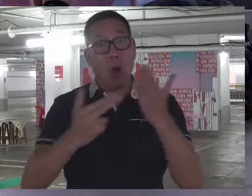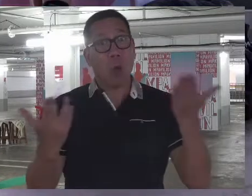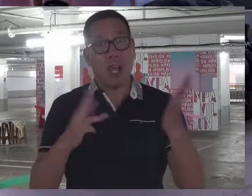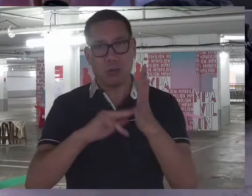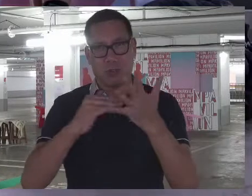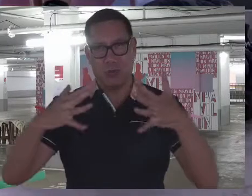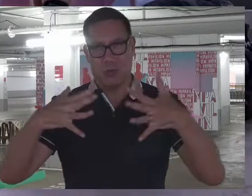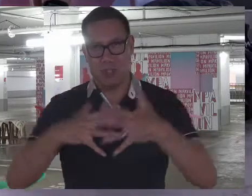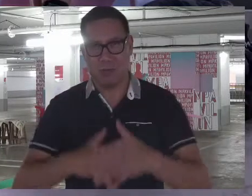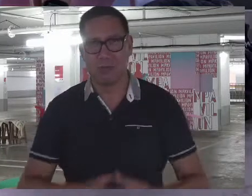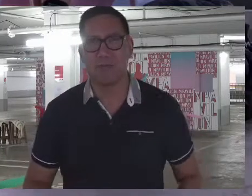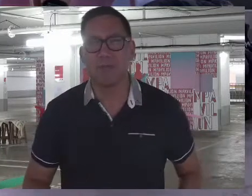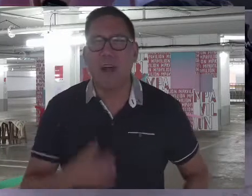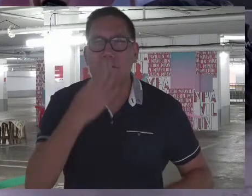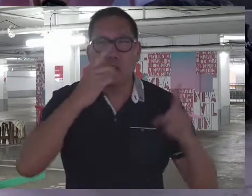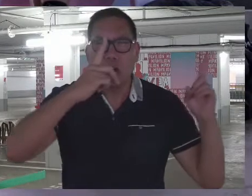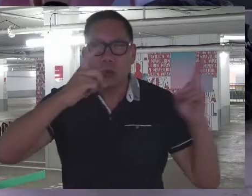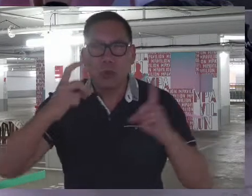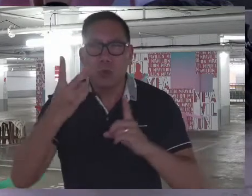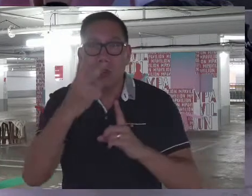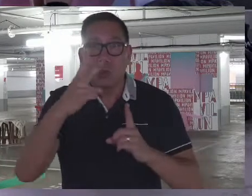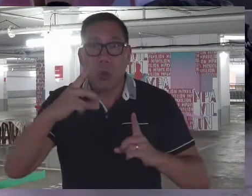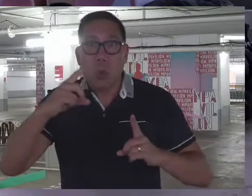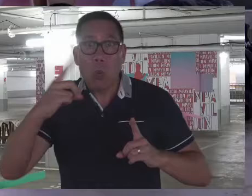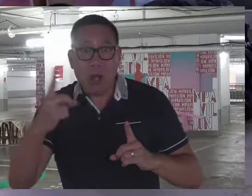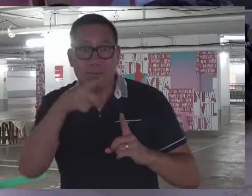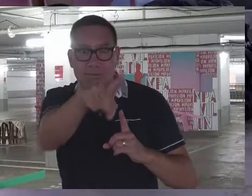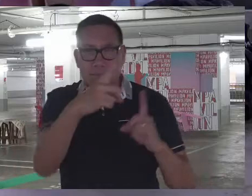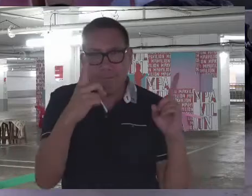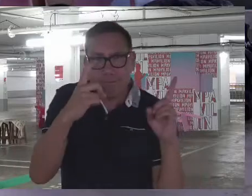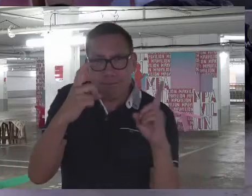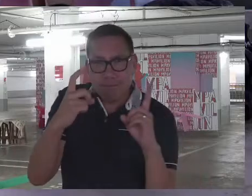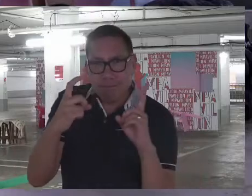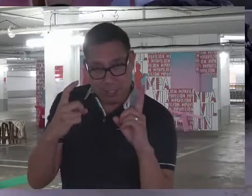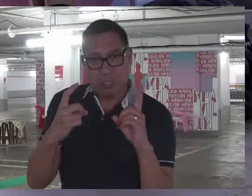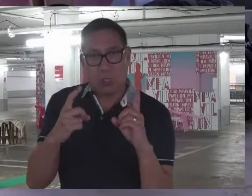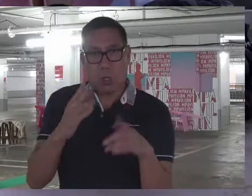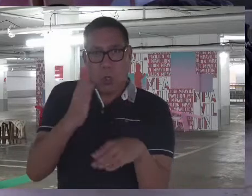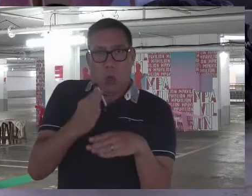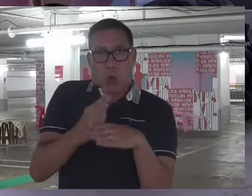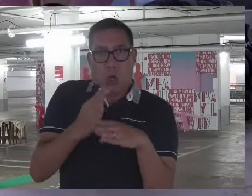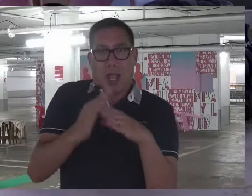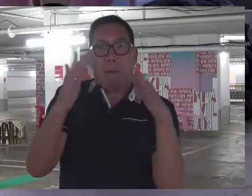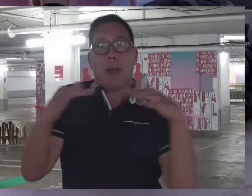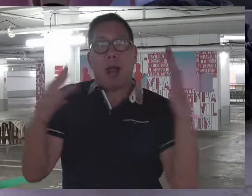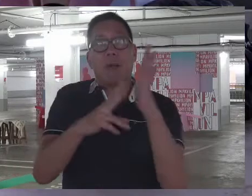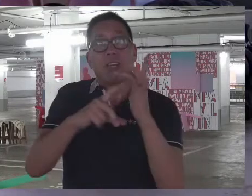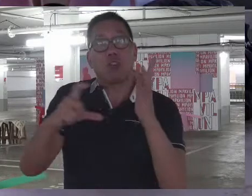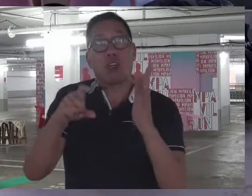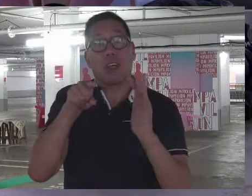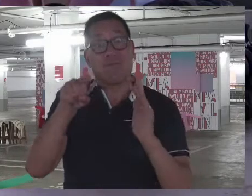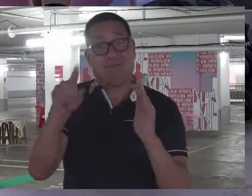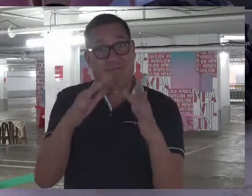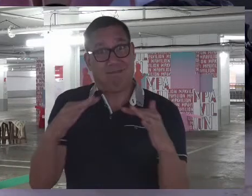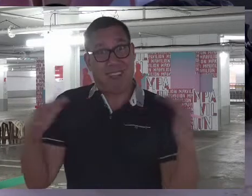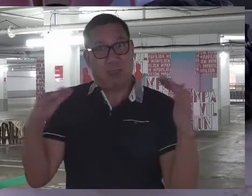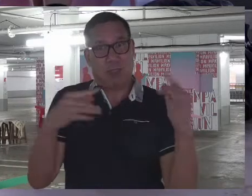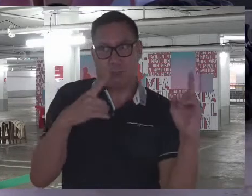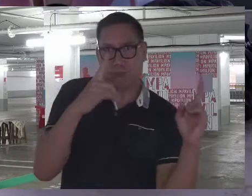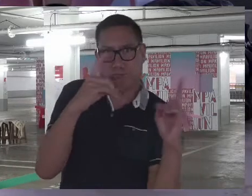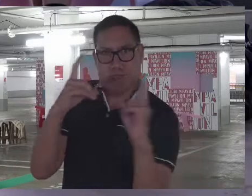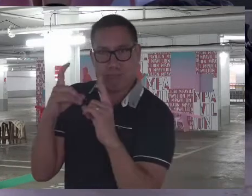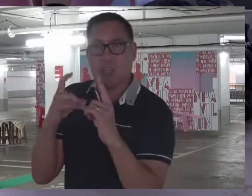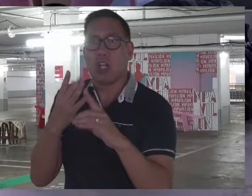For Photo 2021, Eliza was the photographer in residence at Parliament of Victoria and has created a new body of work